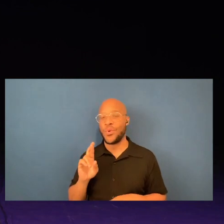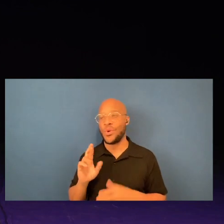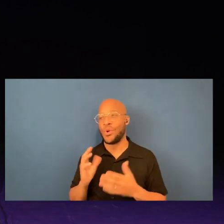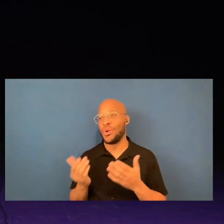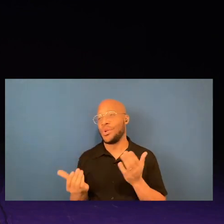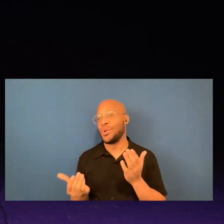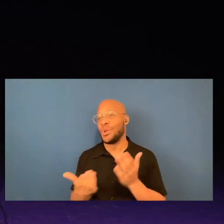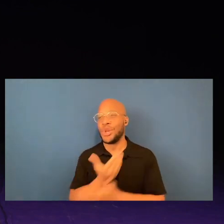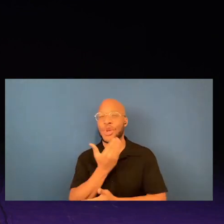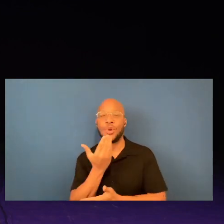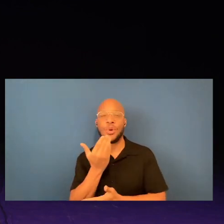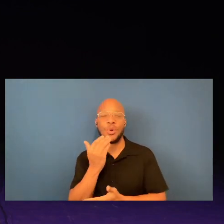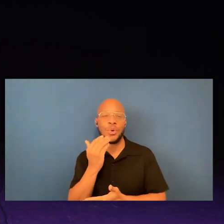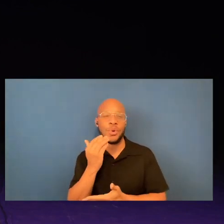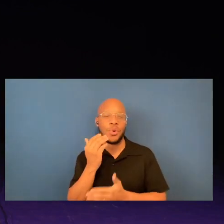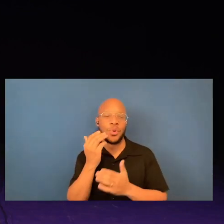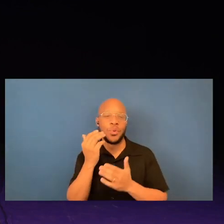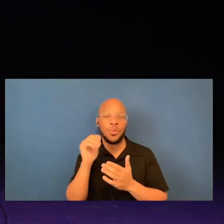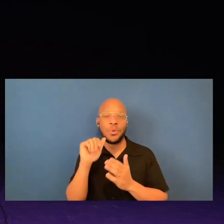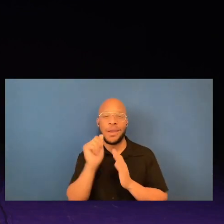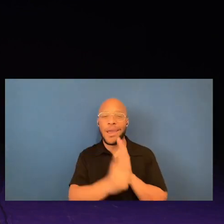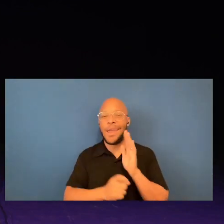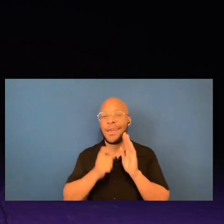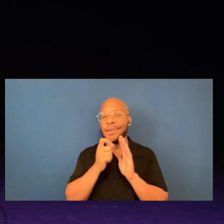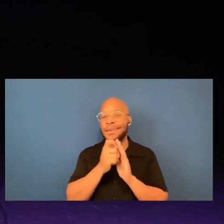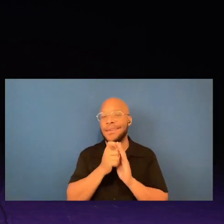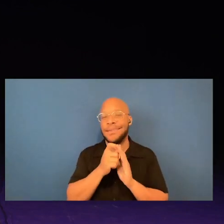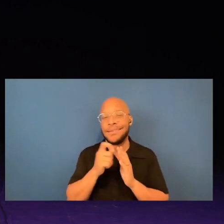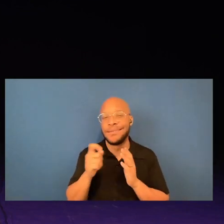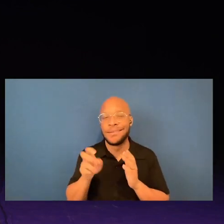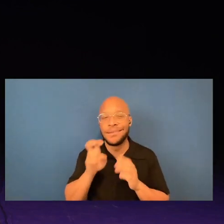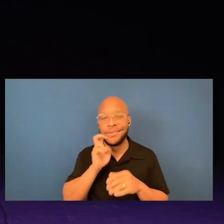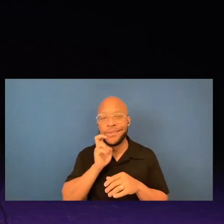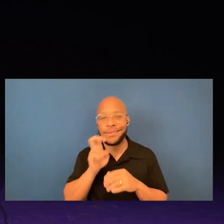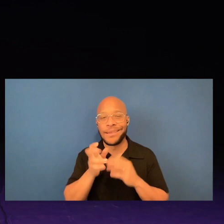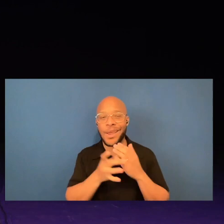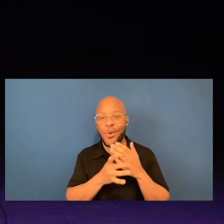snake oil salesmanship is sitting on me.